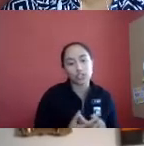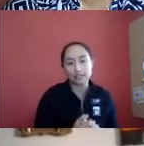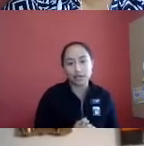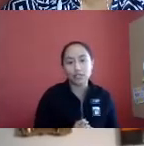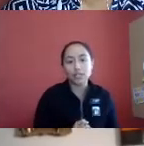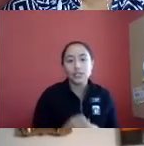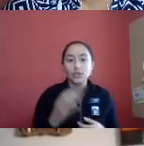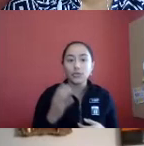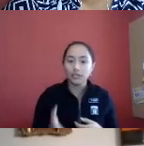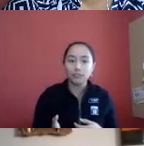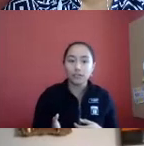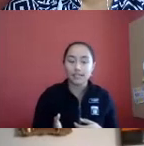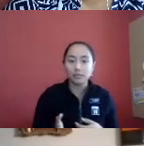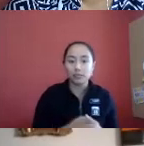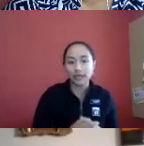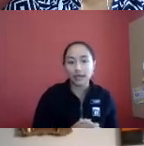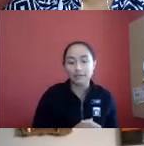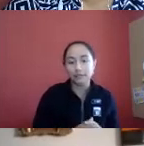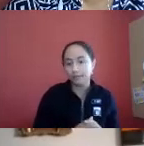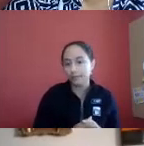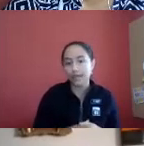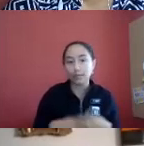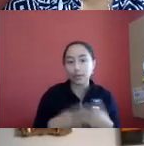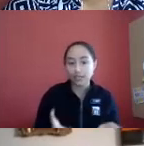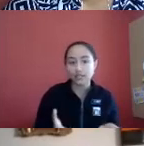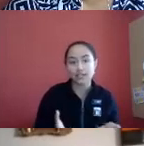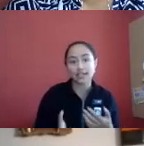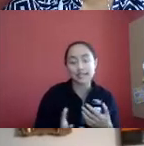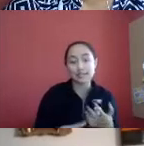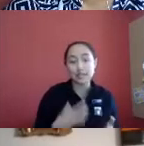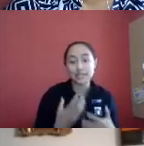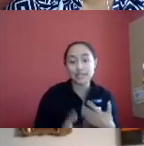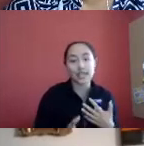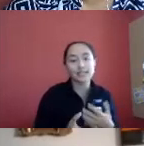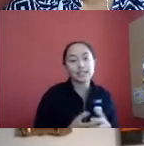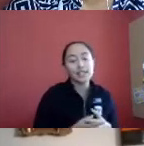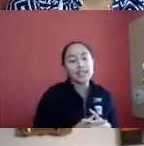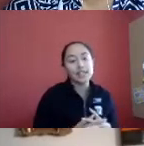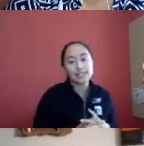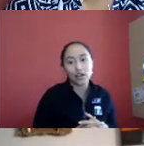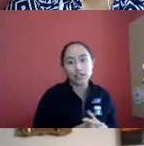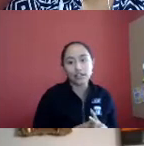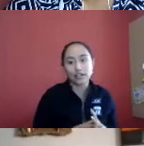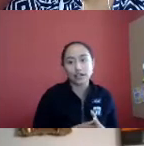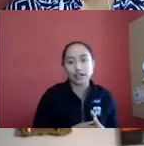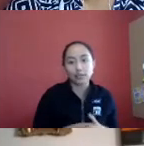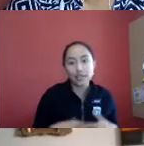research is about. So here, for example, we have a poster that has many mistakes. It is